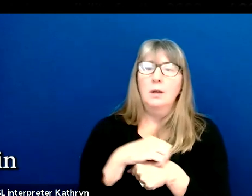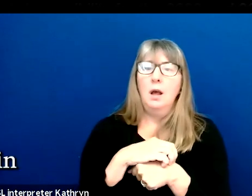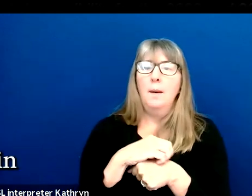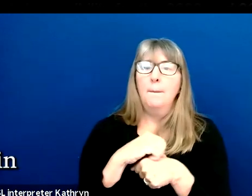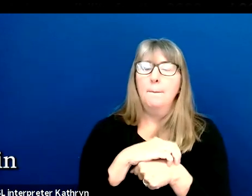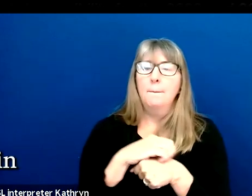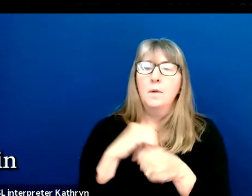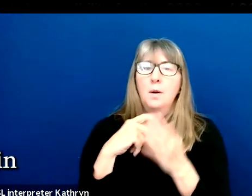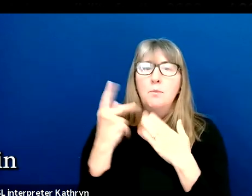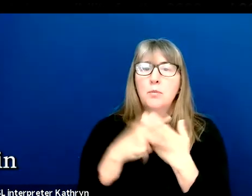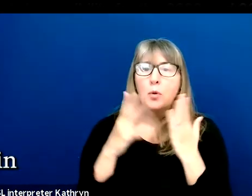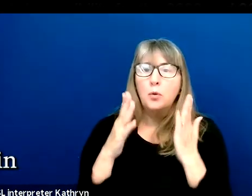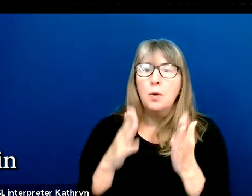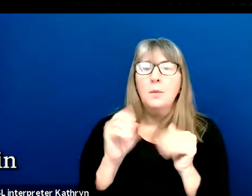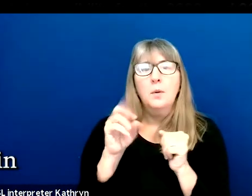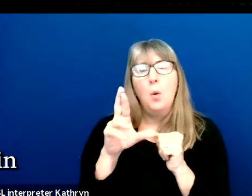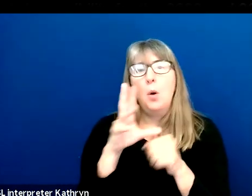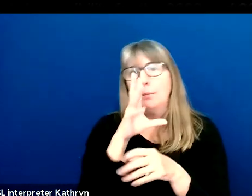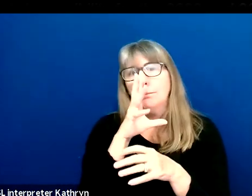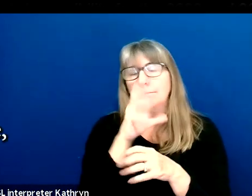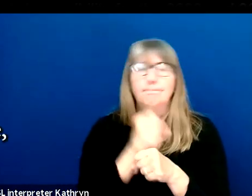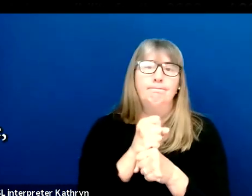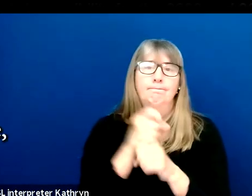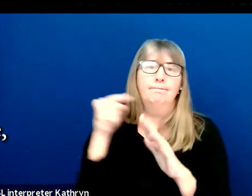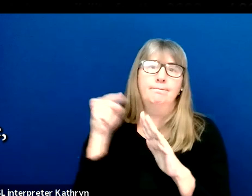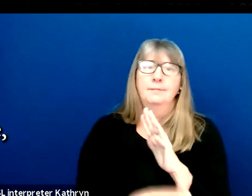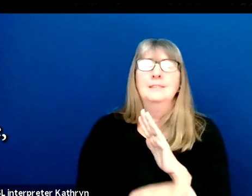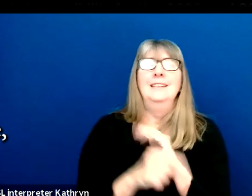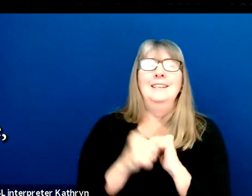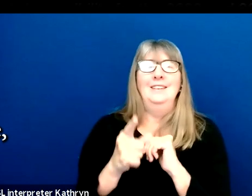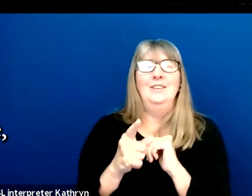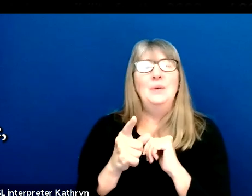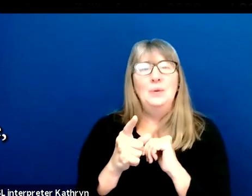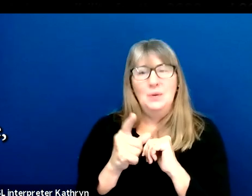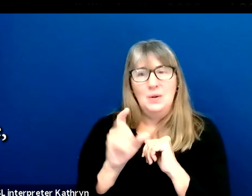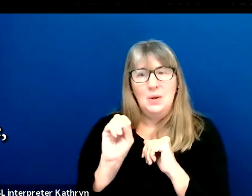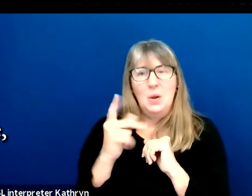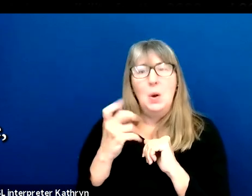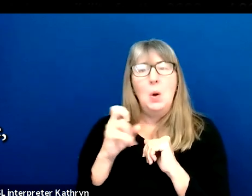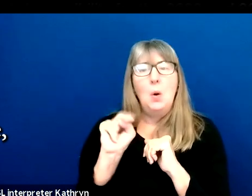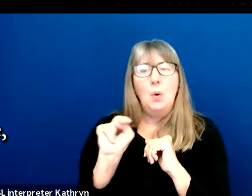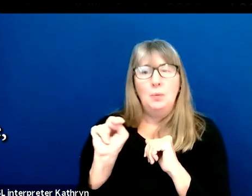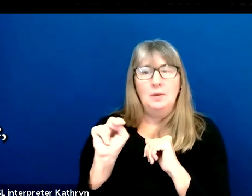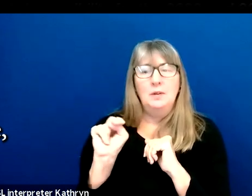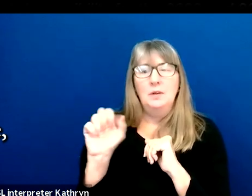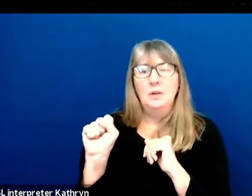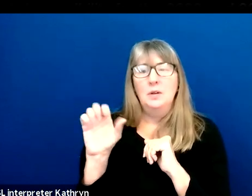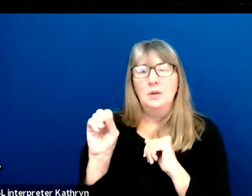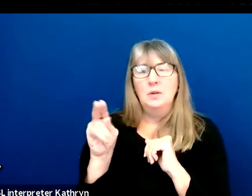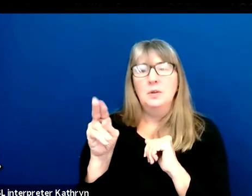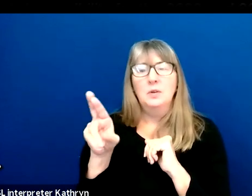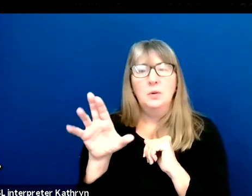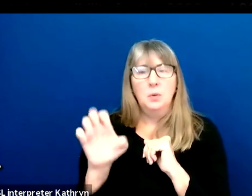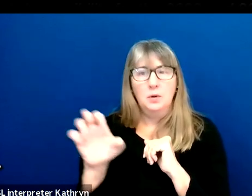a programmer or like very interested in contributing to open source software, we would still absolutely love